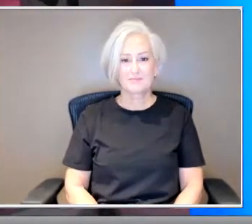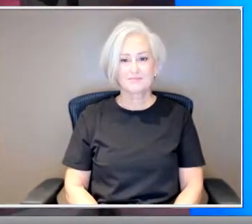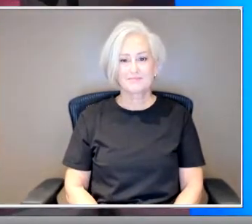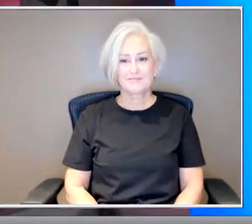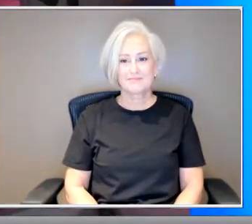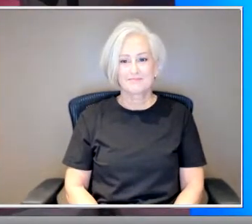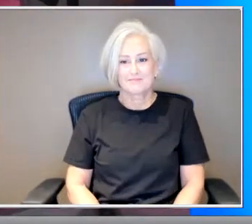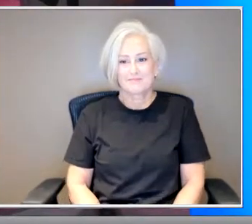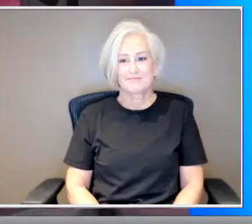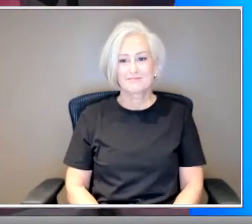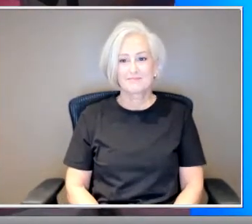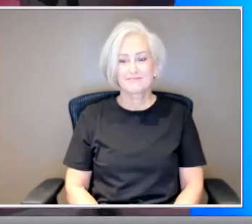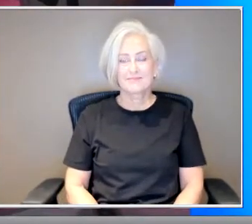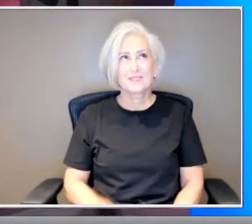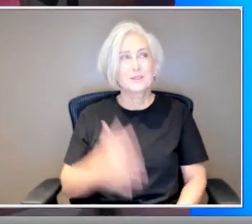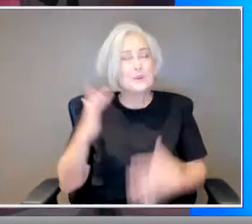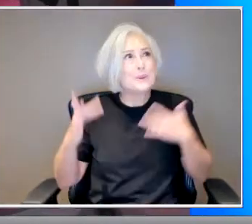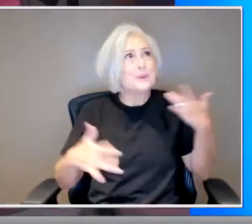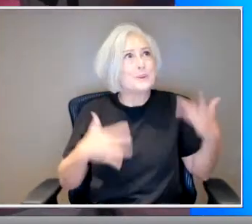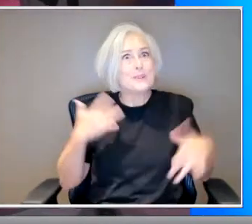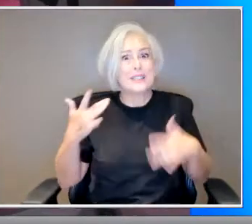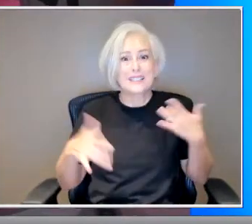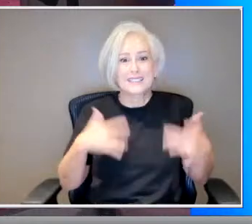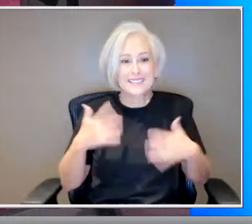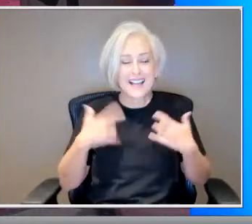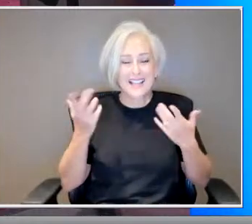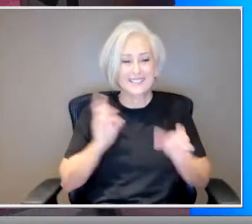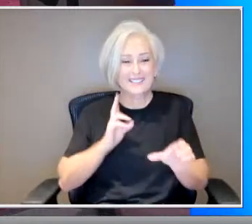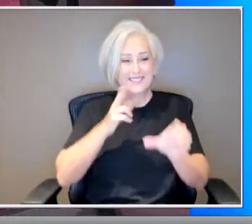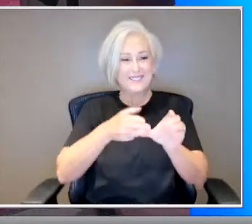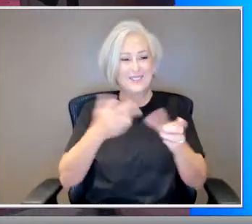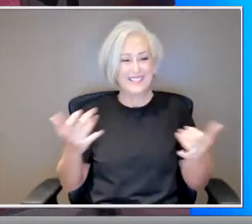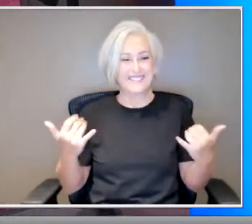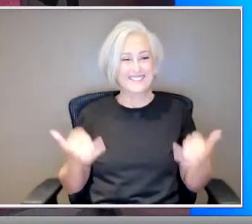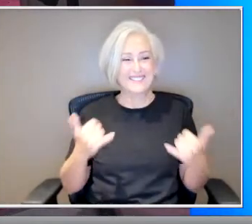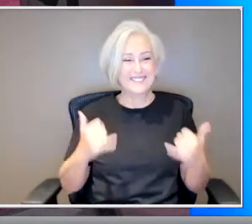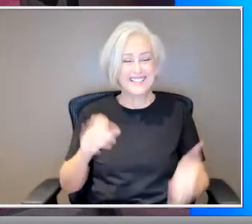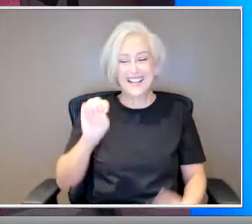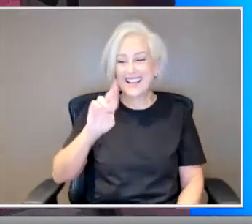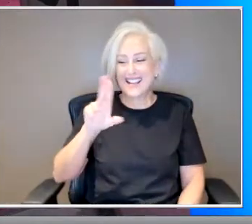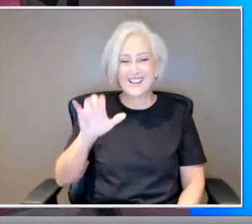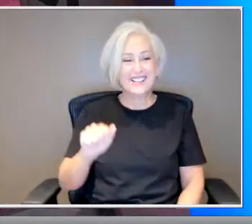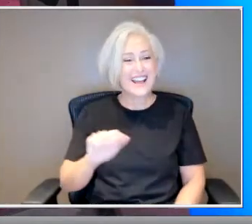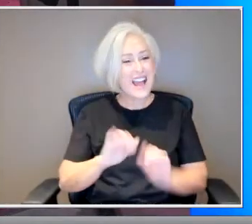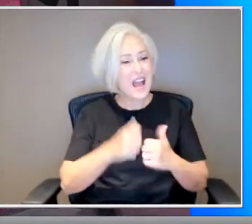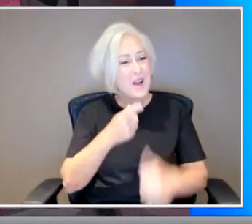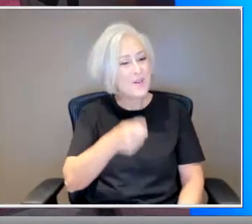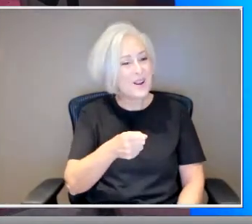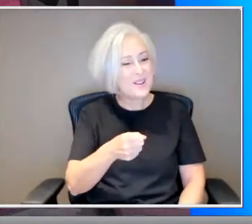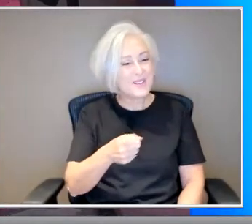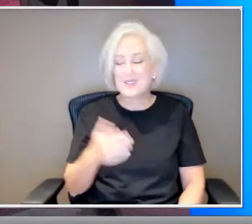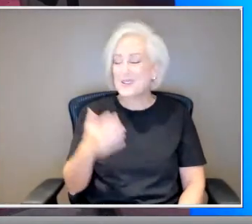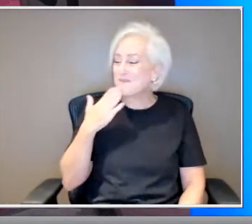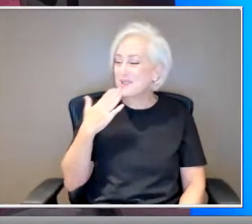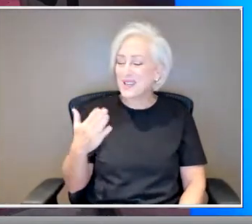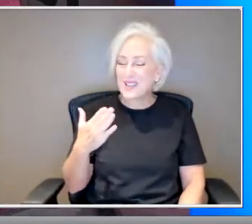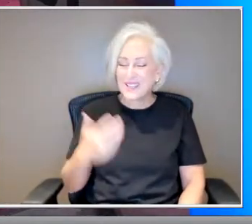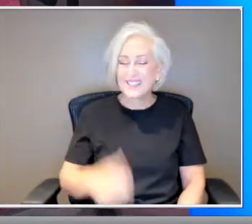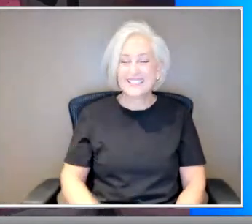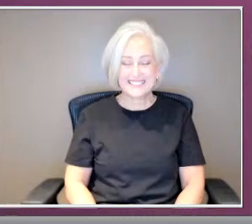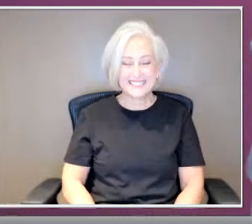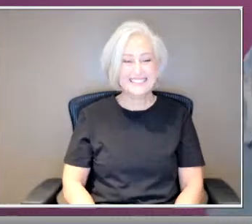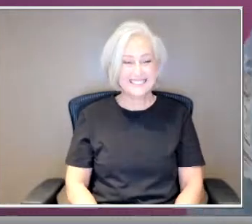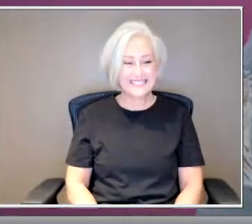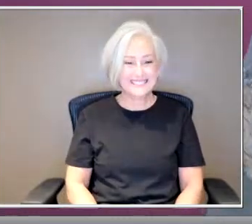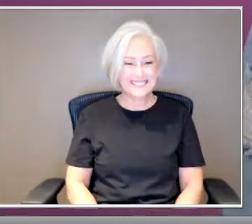We are thrilled to have Erica Owens here with us in studio. How are you holding up? I'm good. Seeing your story. It's